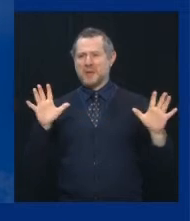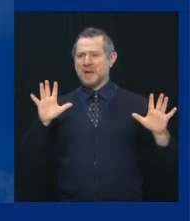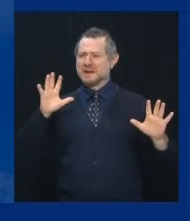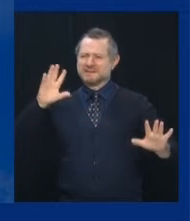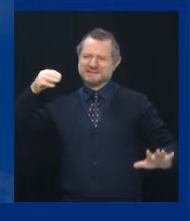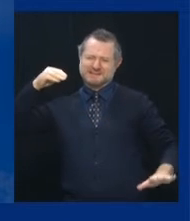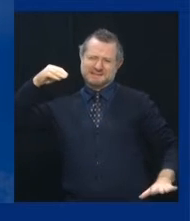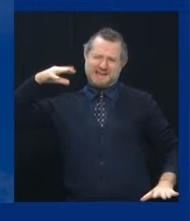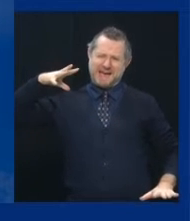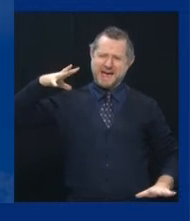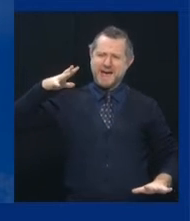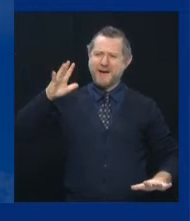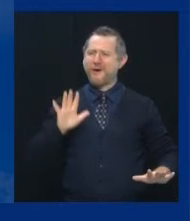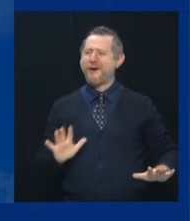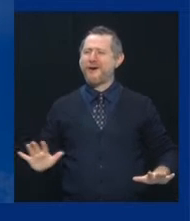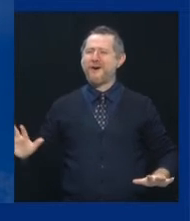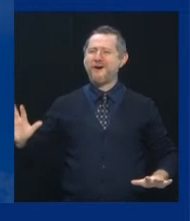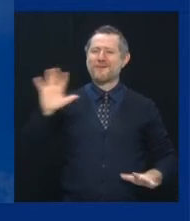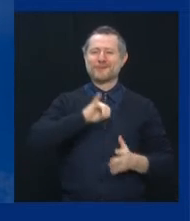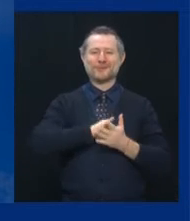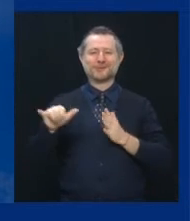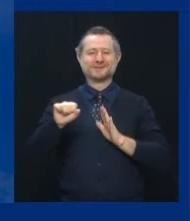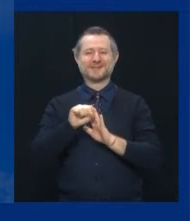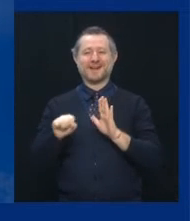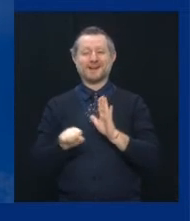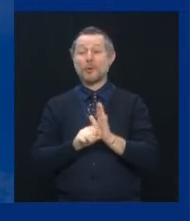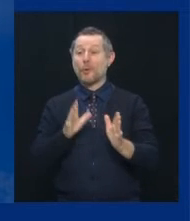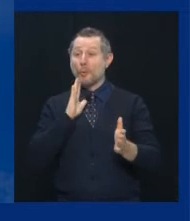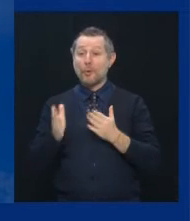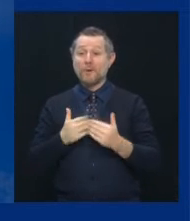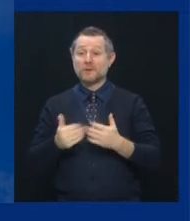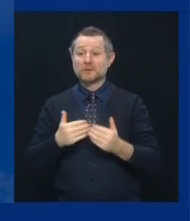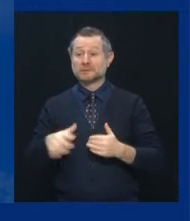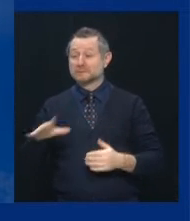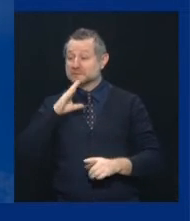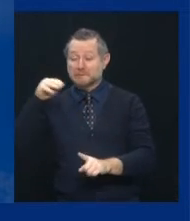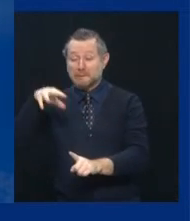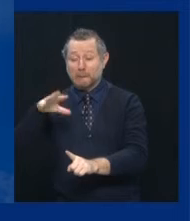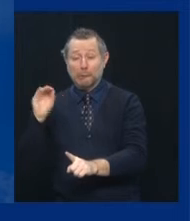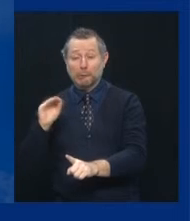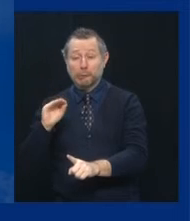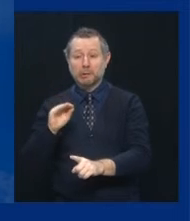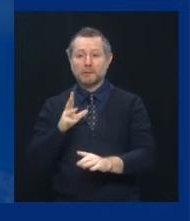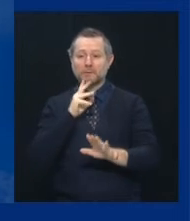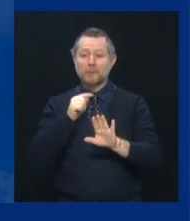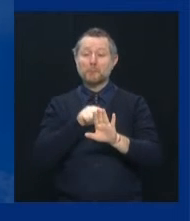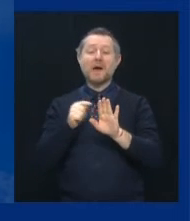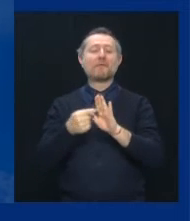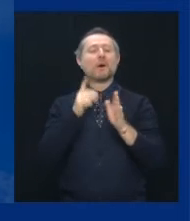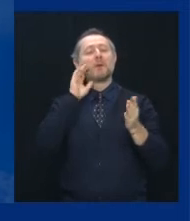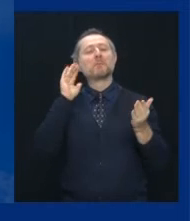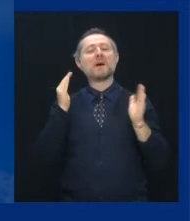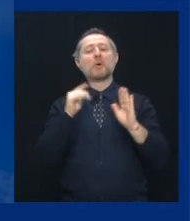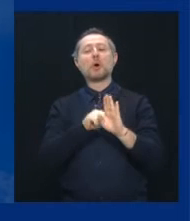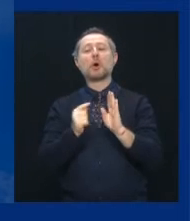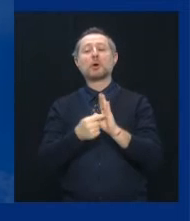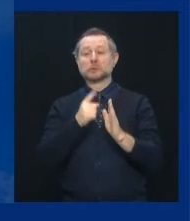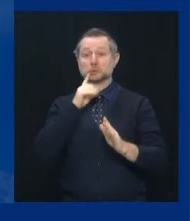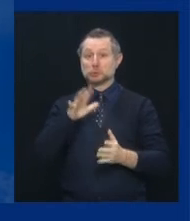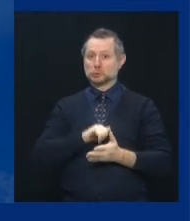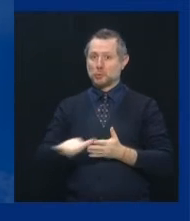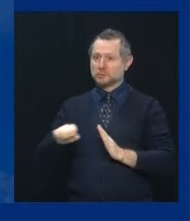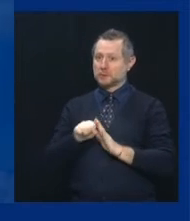across the state of New York, even if the sun isn't shining. The metaphorical sun is shining in the state of New York